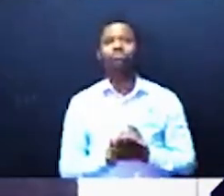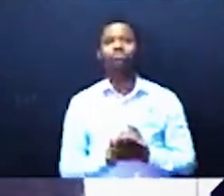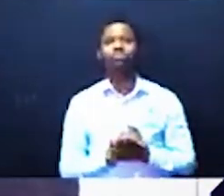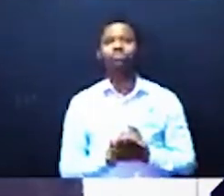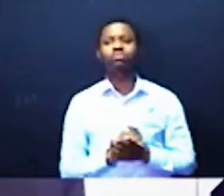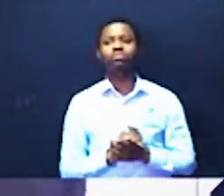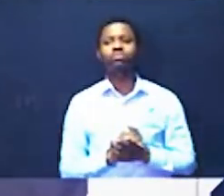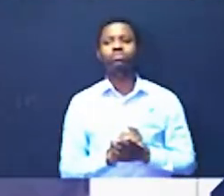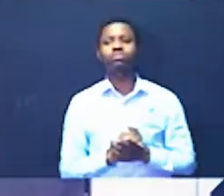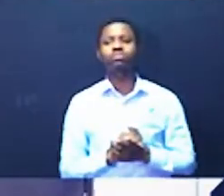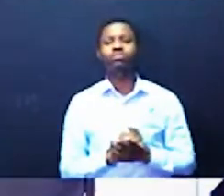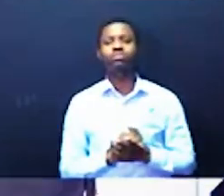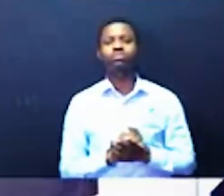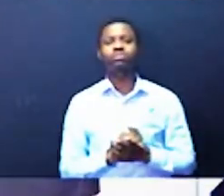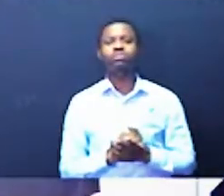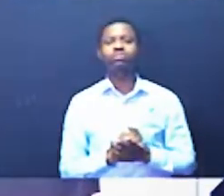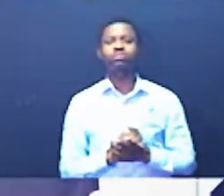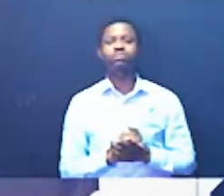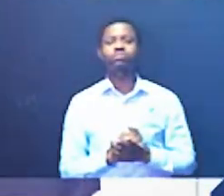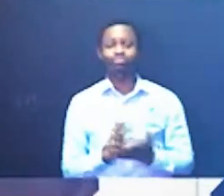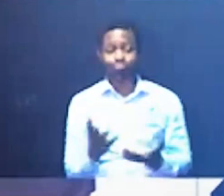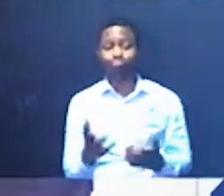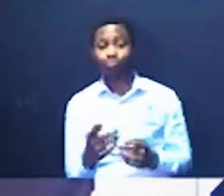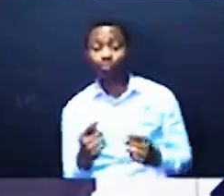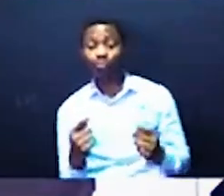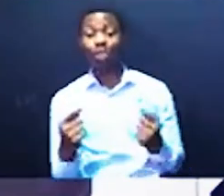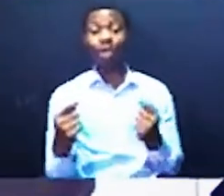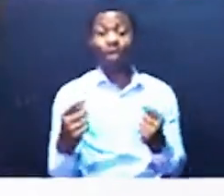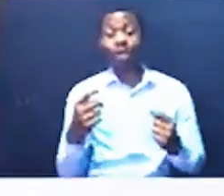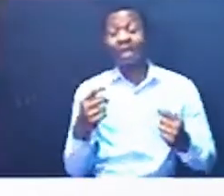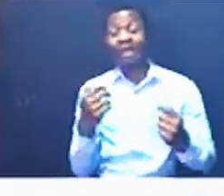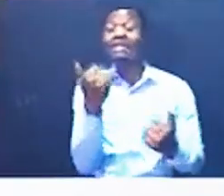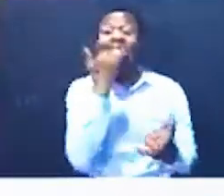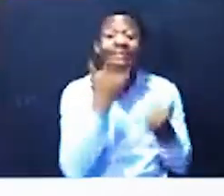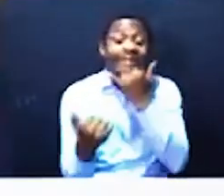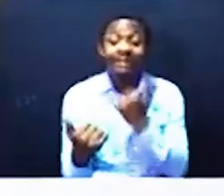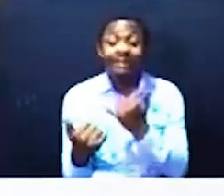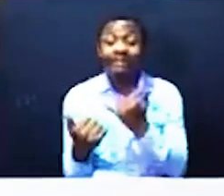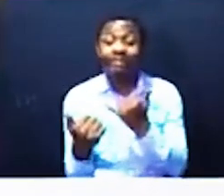Offenses do not come from one's self,